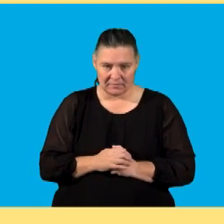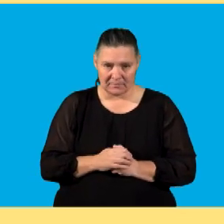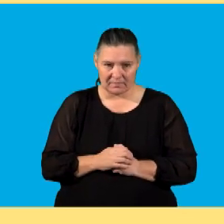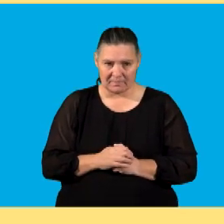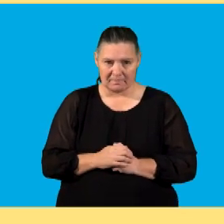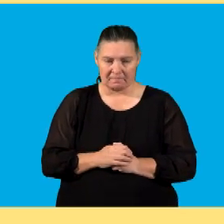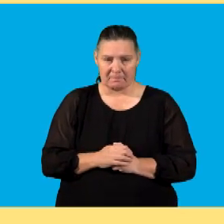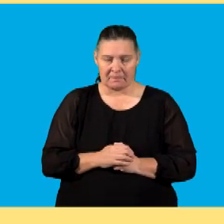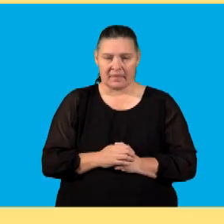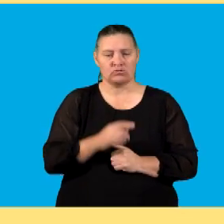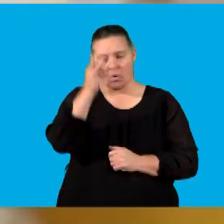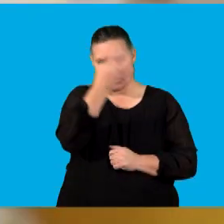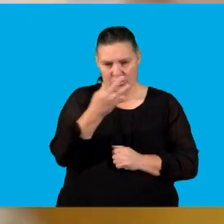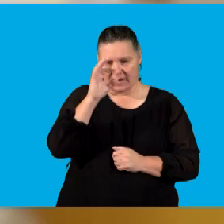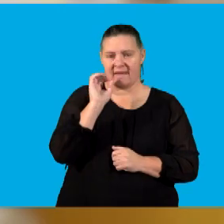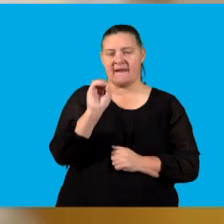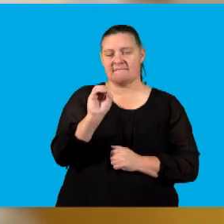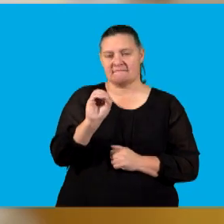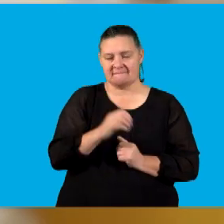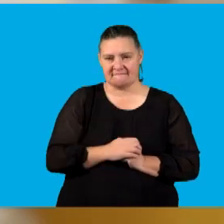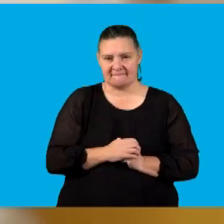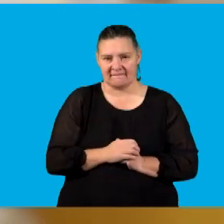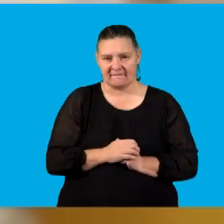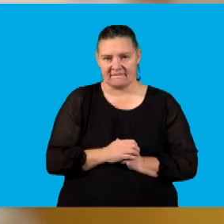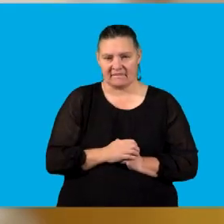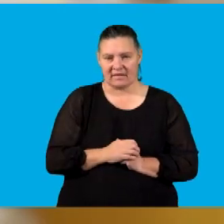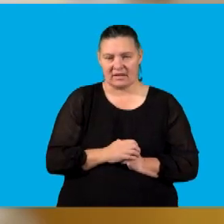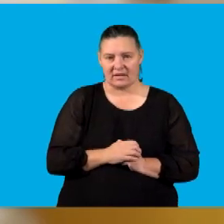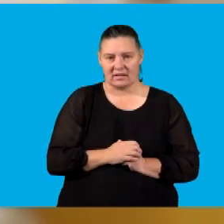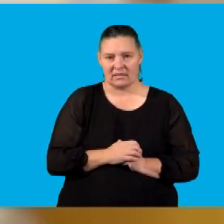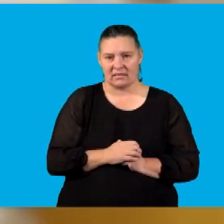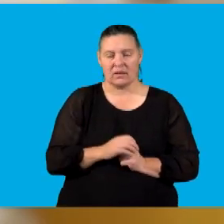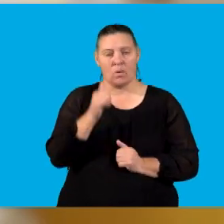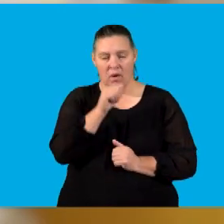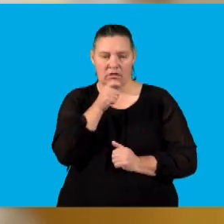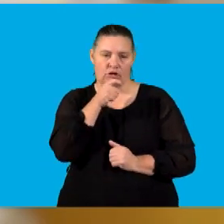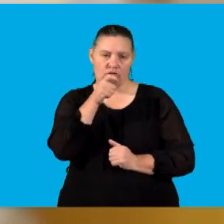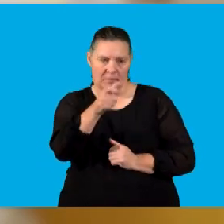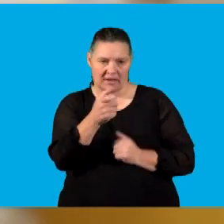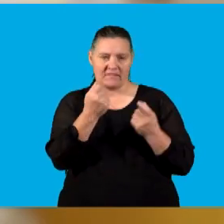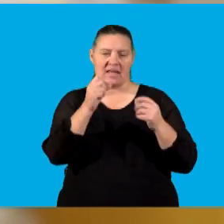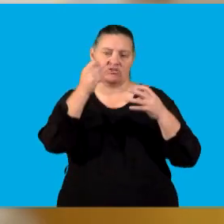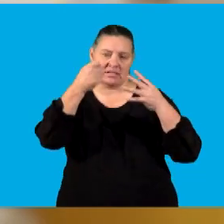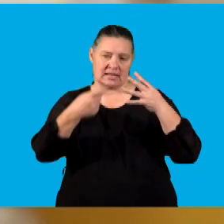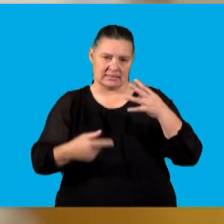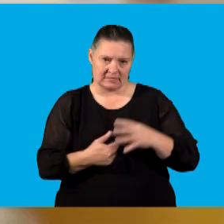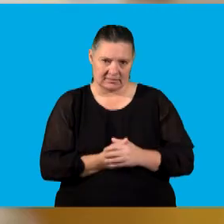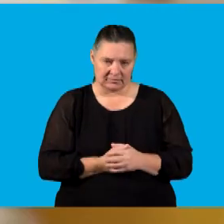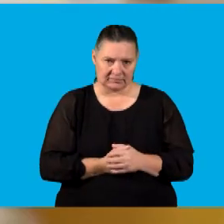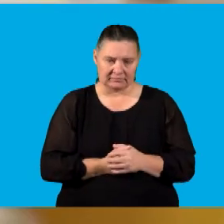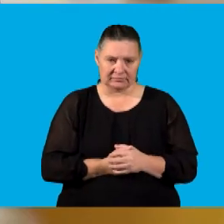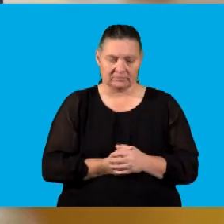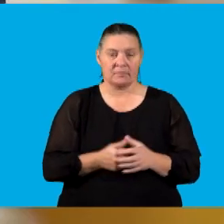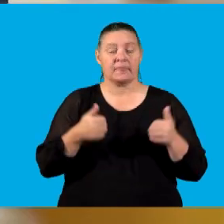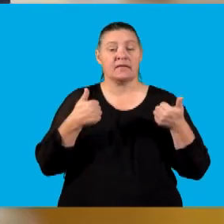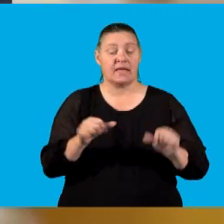number three. So I have all the three aspects that I need when I comment on my financial indicators.